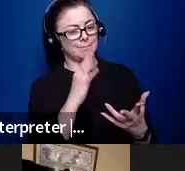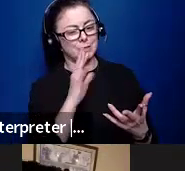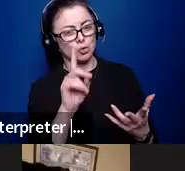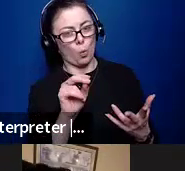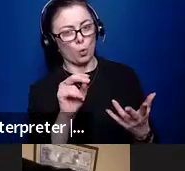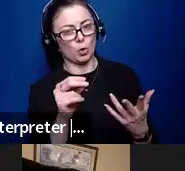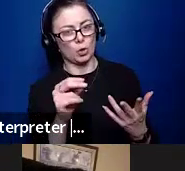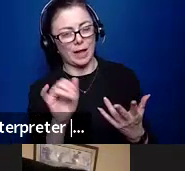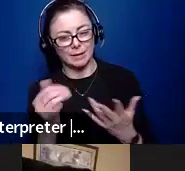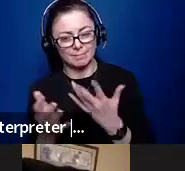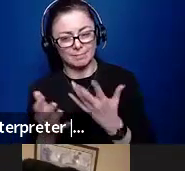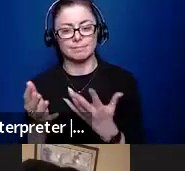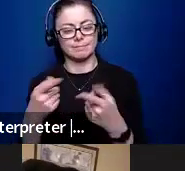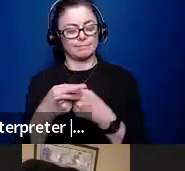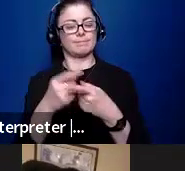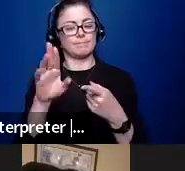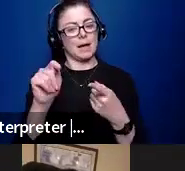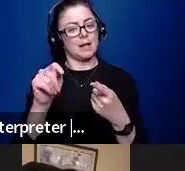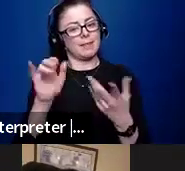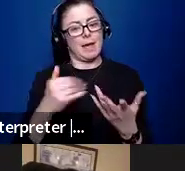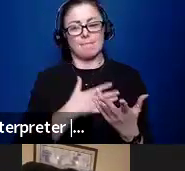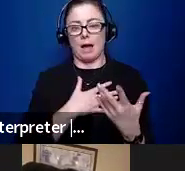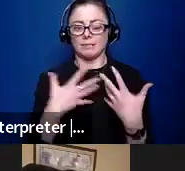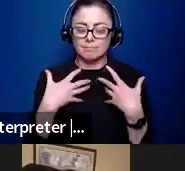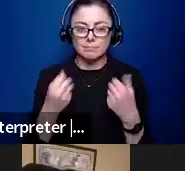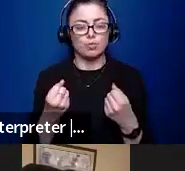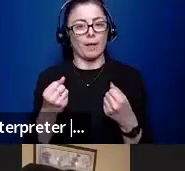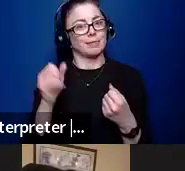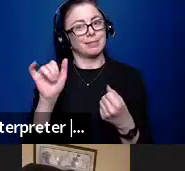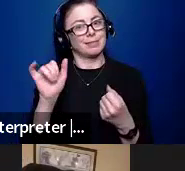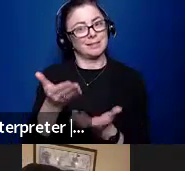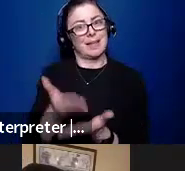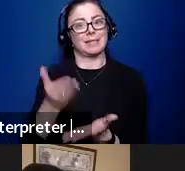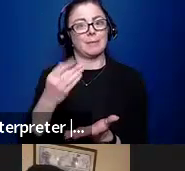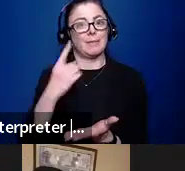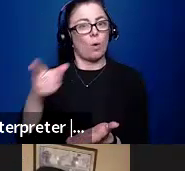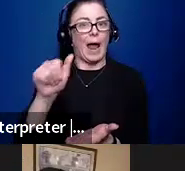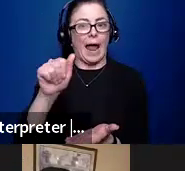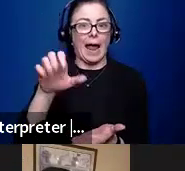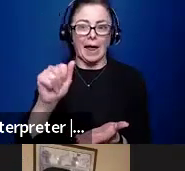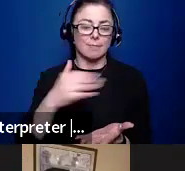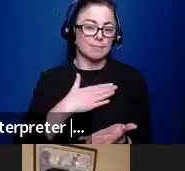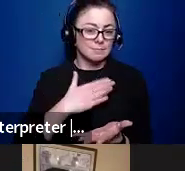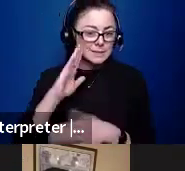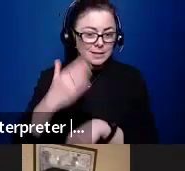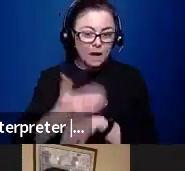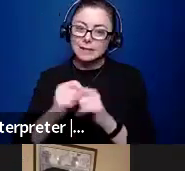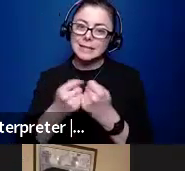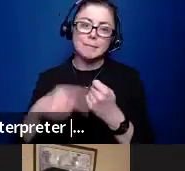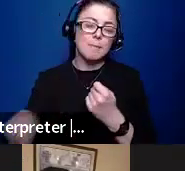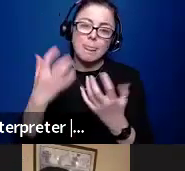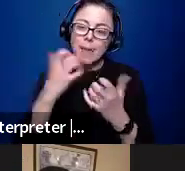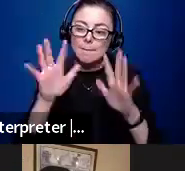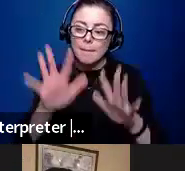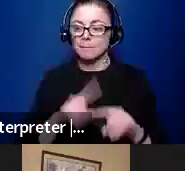the strength of the AEA. And, you know, my son's team is amazing and we love our school district, but I fear for our small